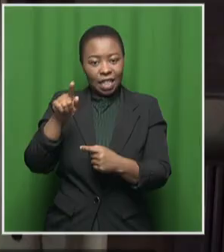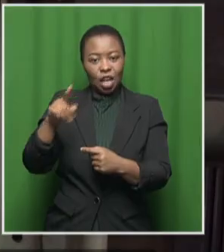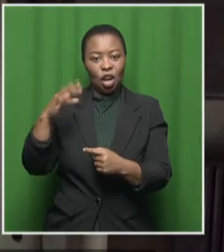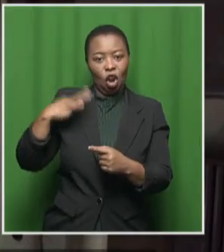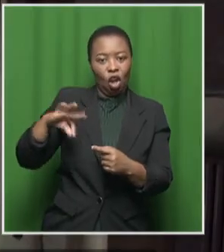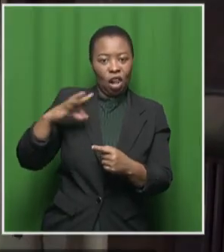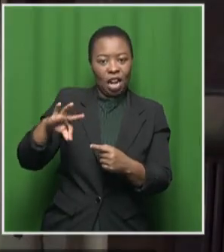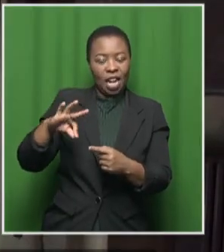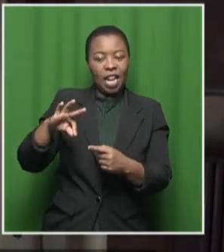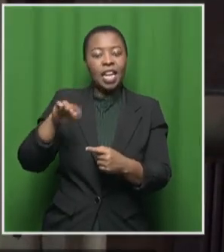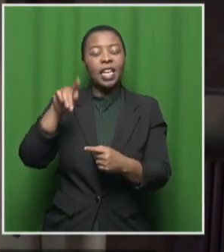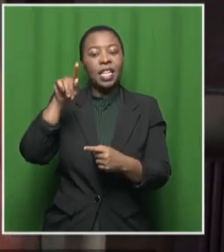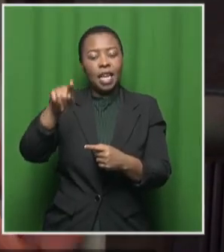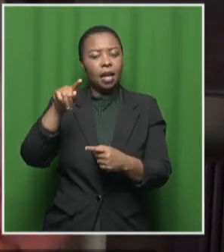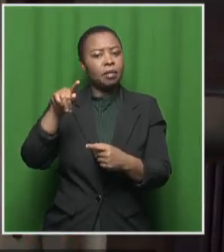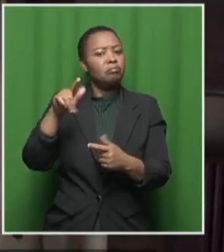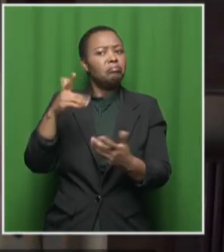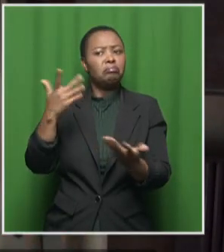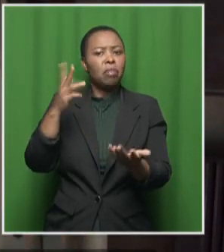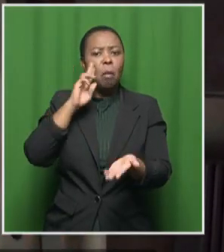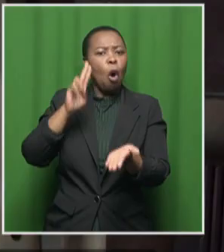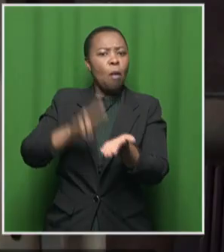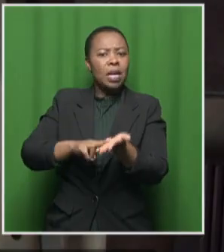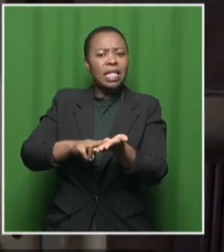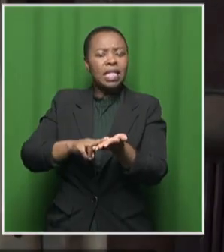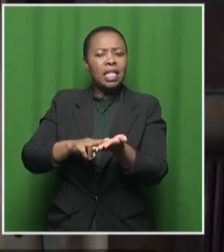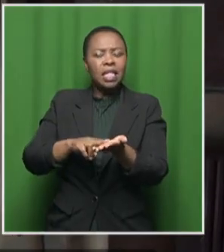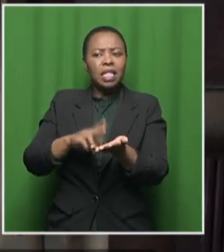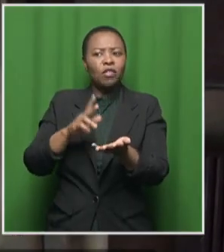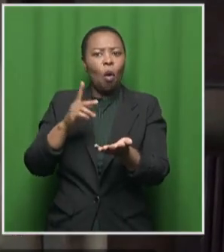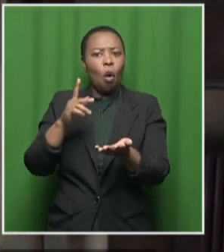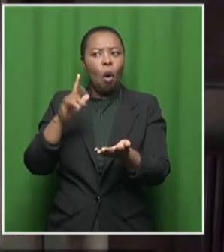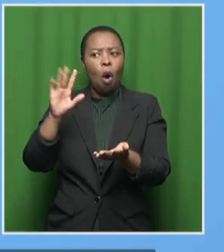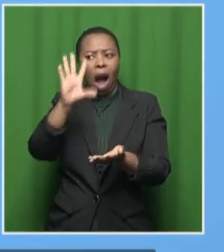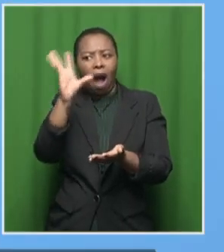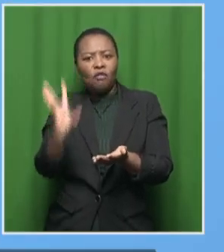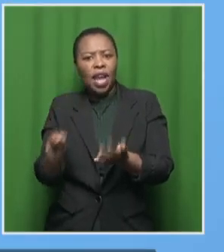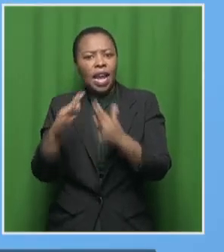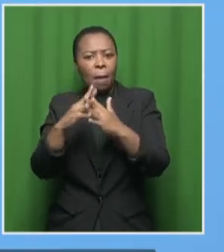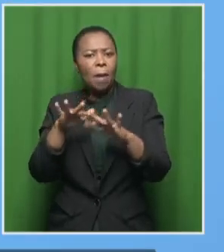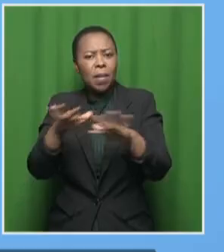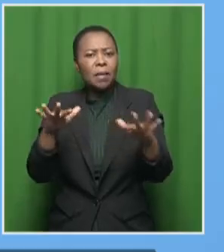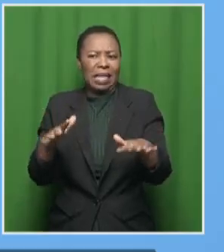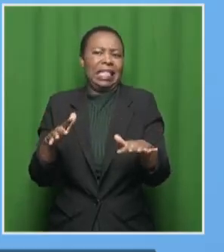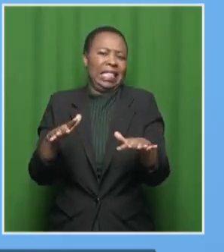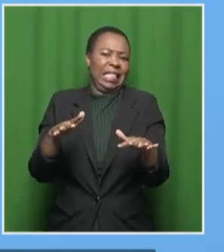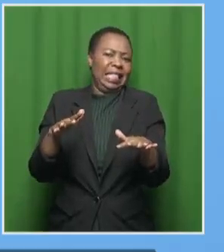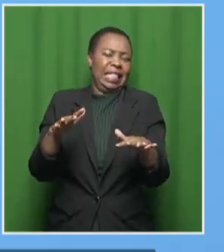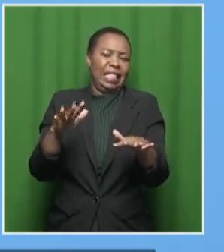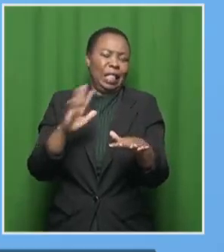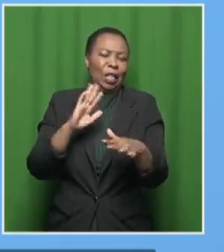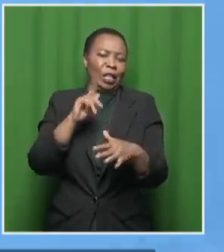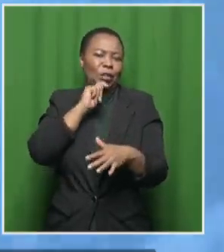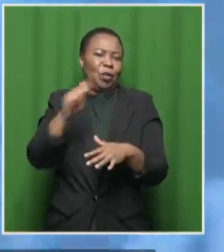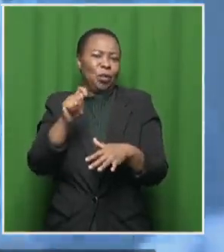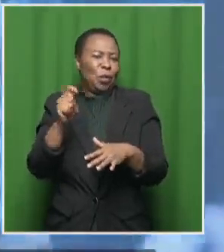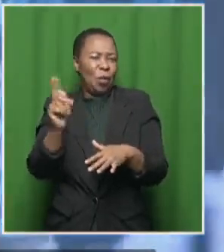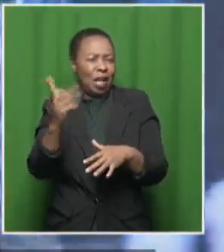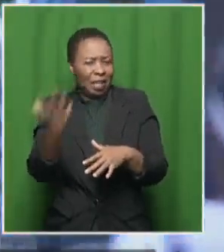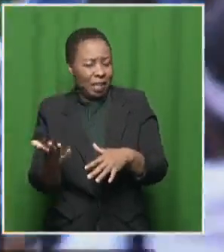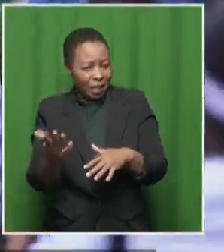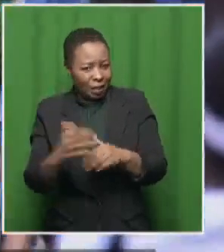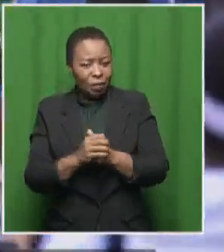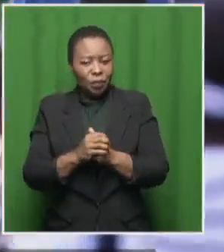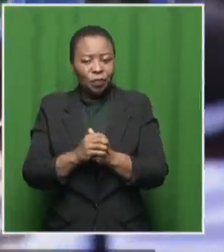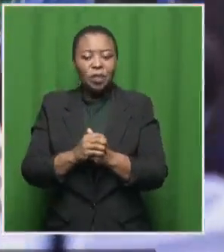not yet a reality for a lot of people, a lot of African Americans. And on this July 4th,